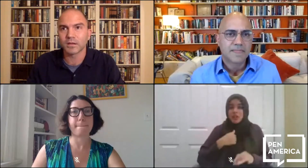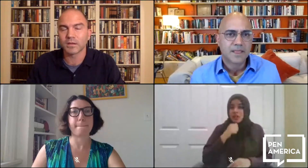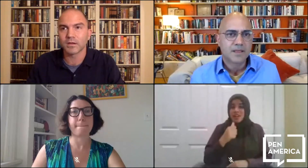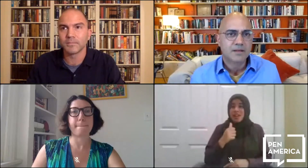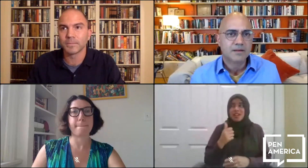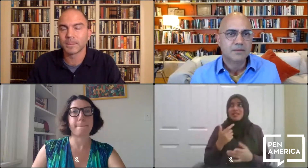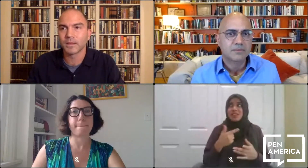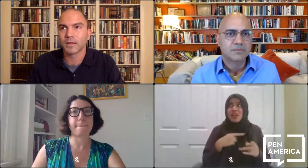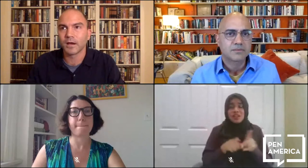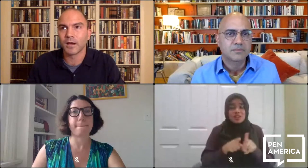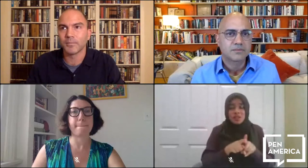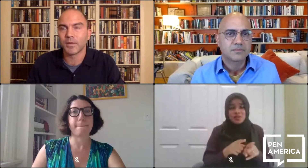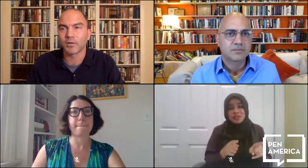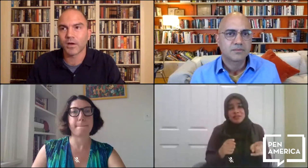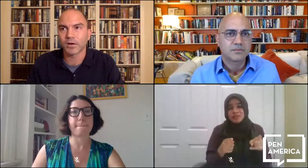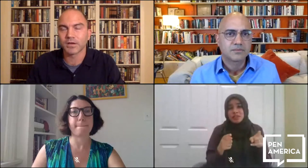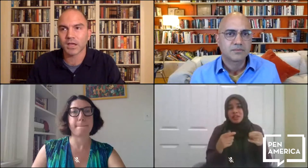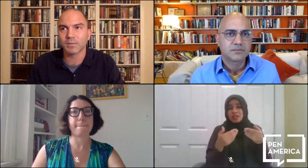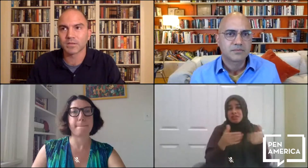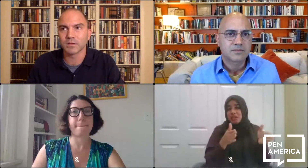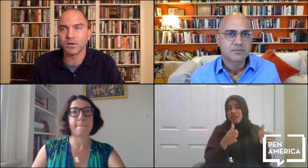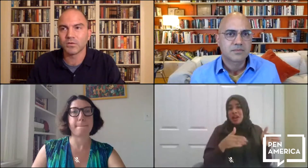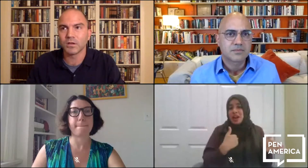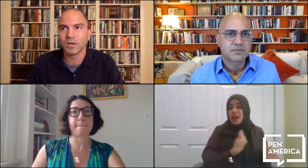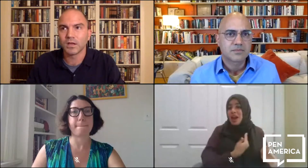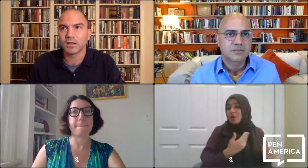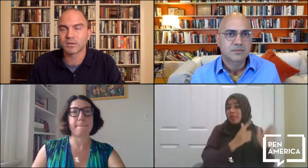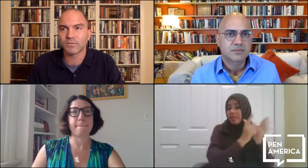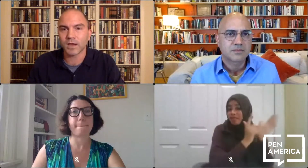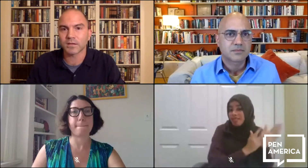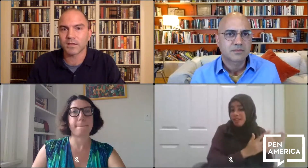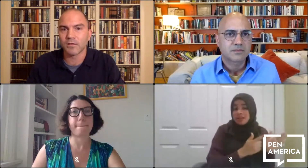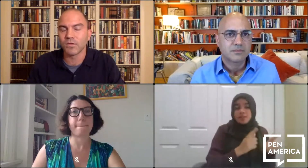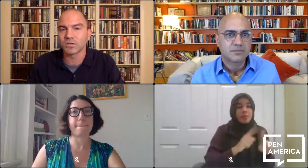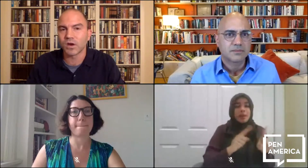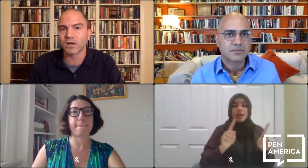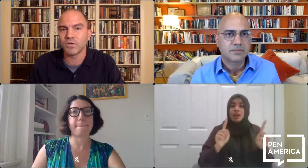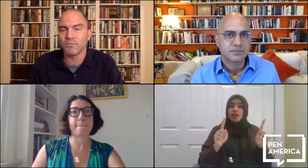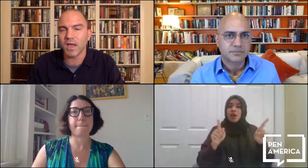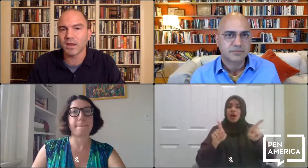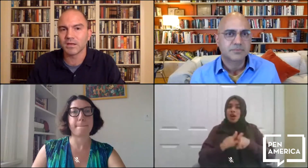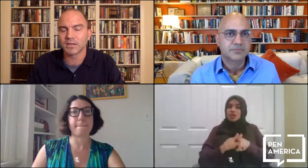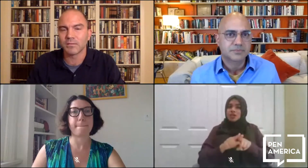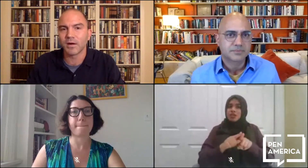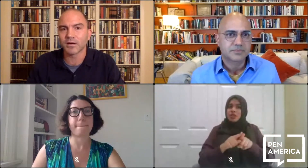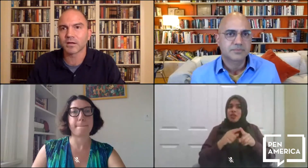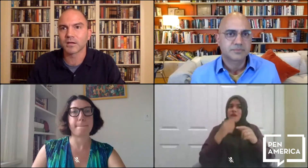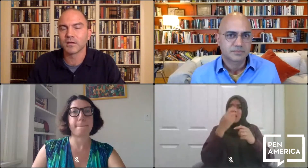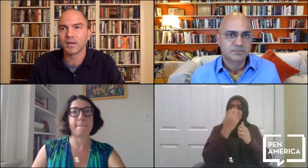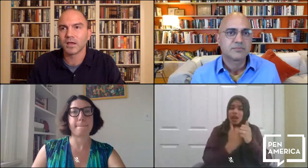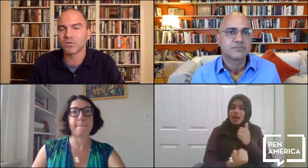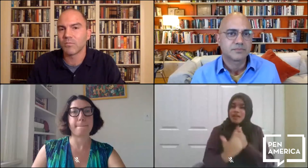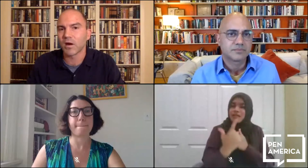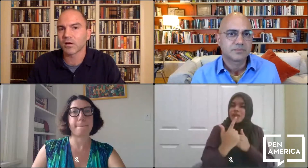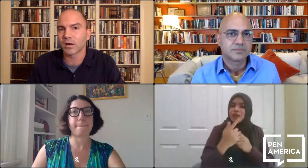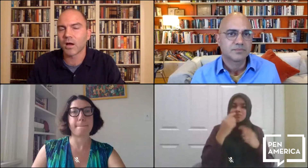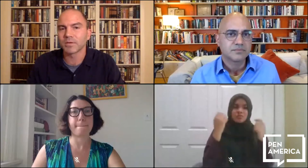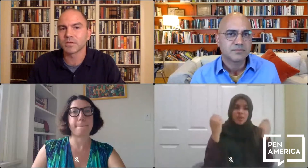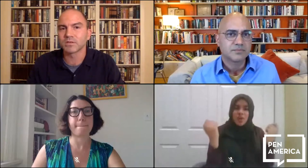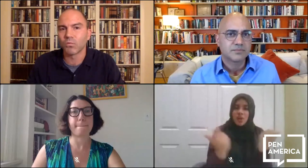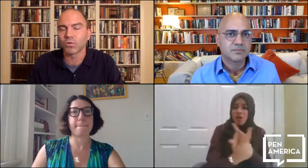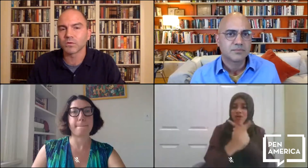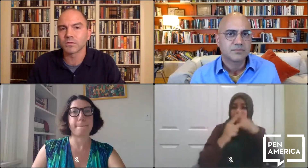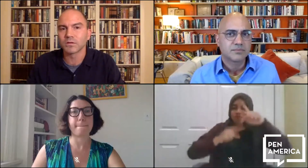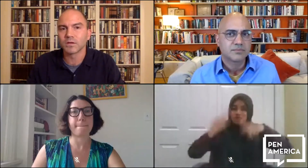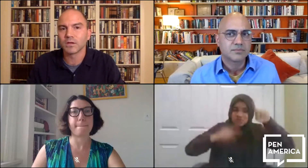like our founding documents alone. It's the fact that every strand of humanity is in America. And so America